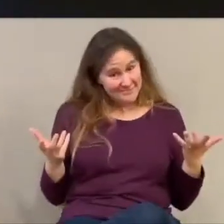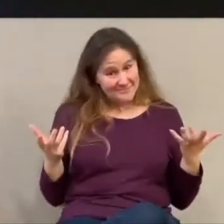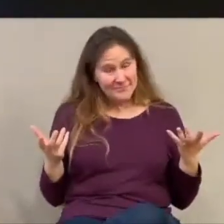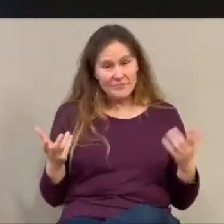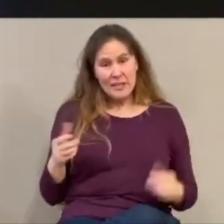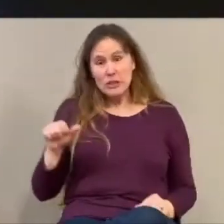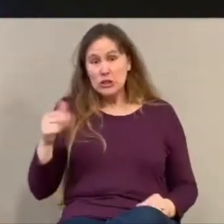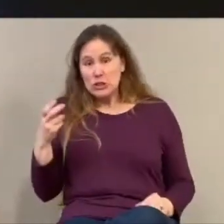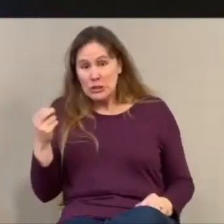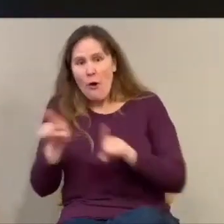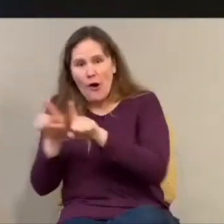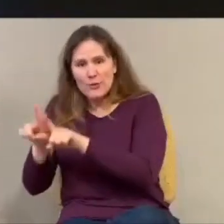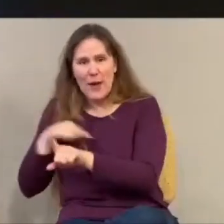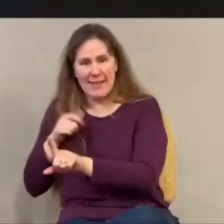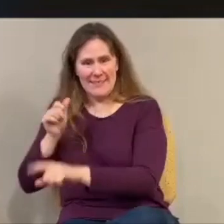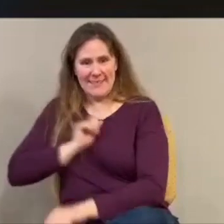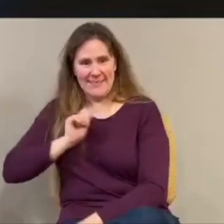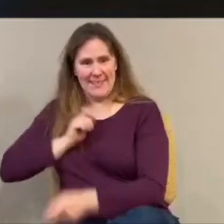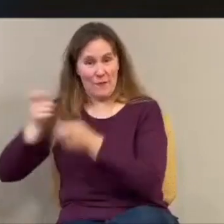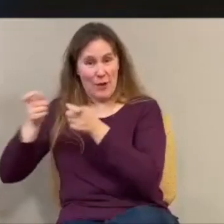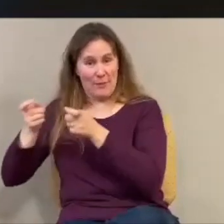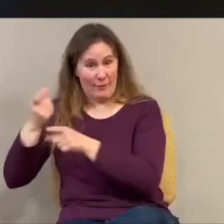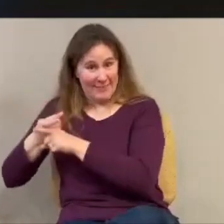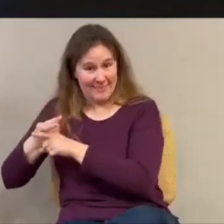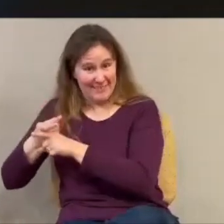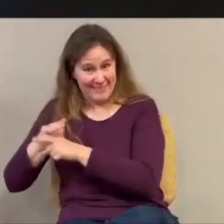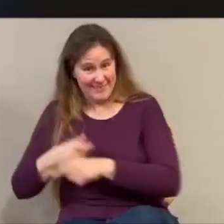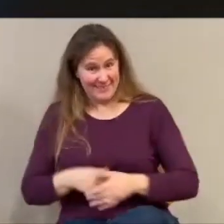Because she has self-government.